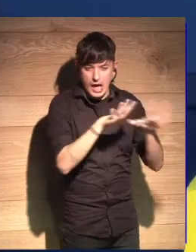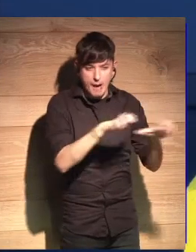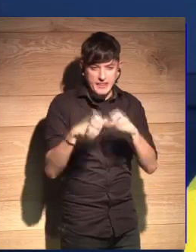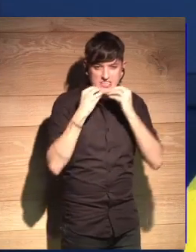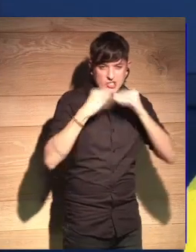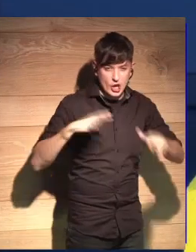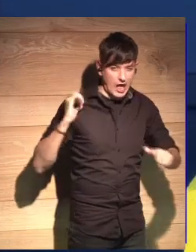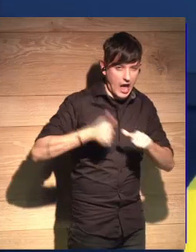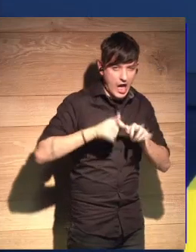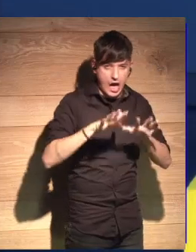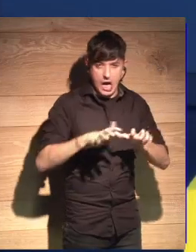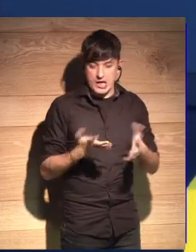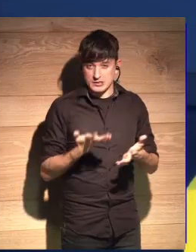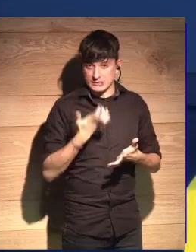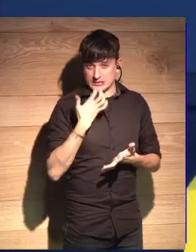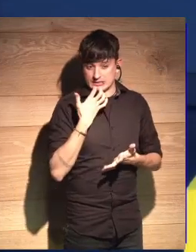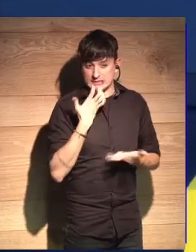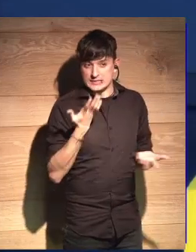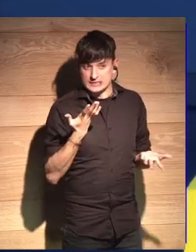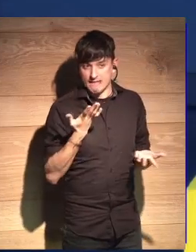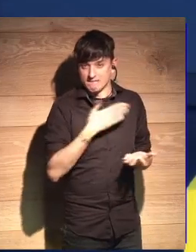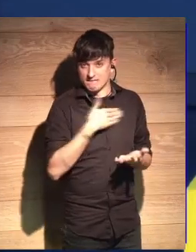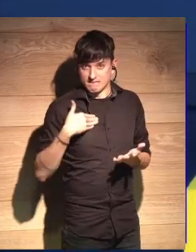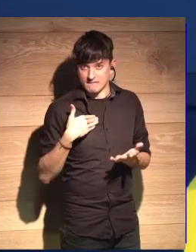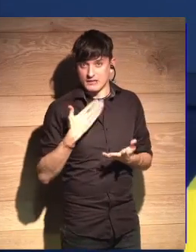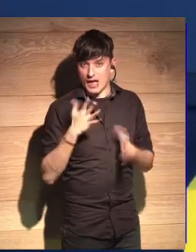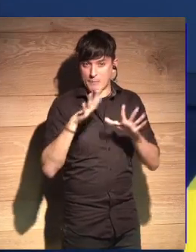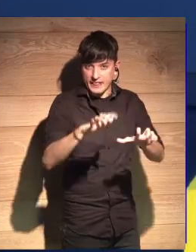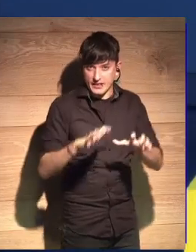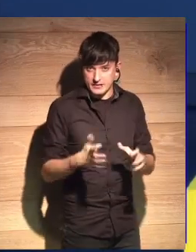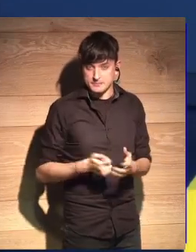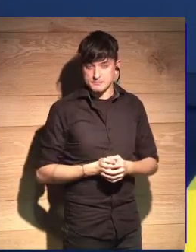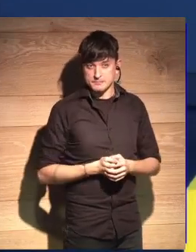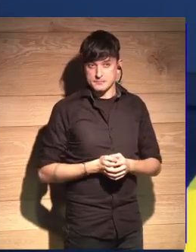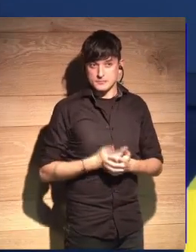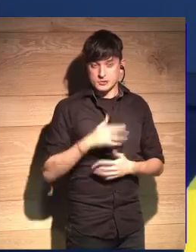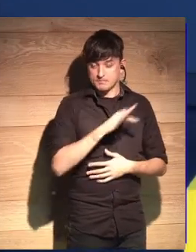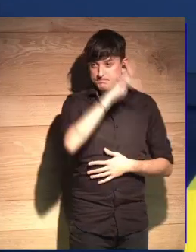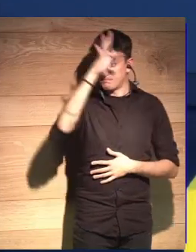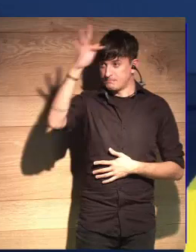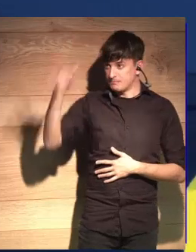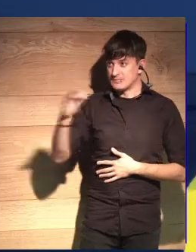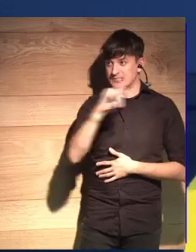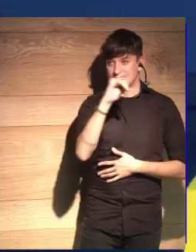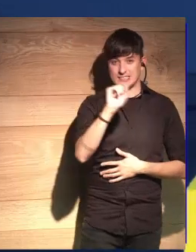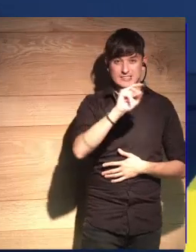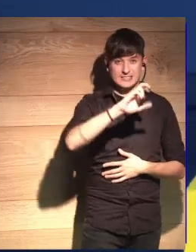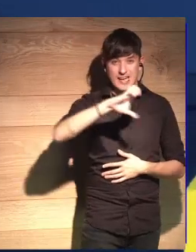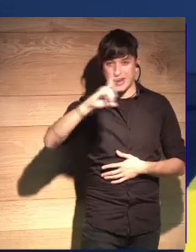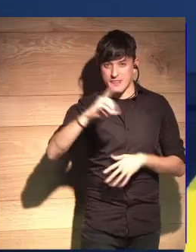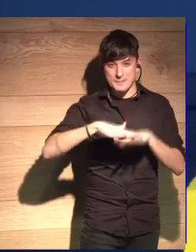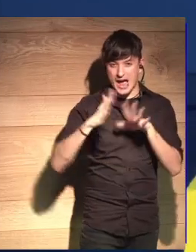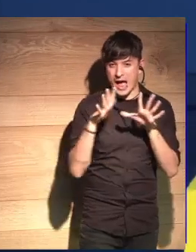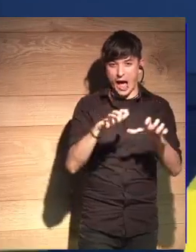the opportunity to learn from history if we decide to. If we decide to learn, and I'll turn the floor over